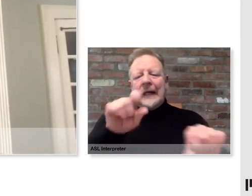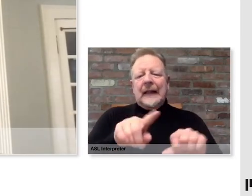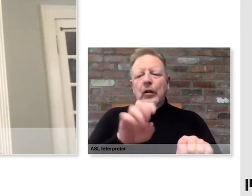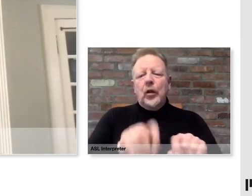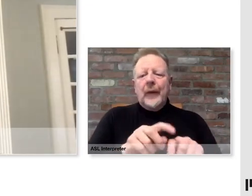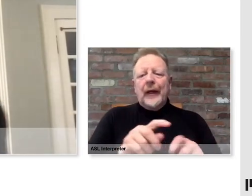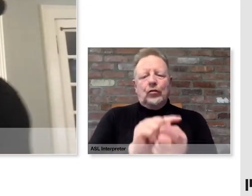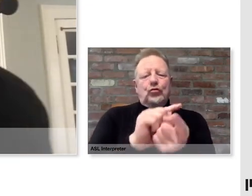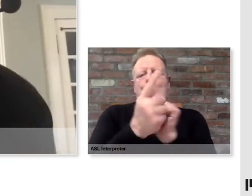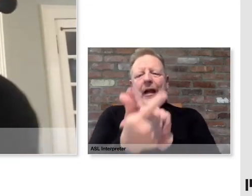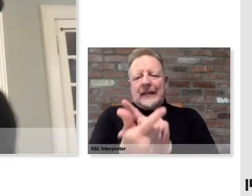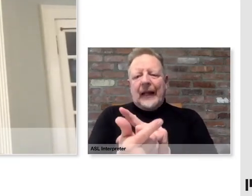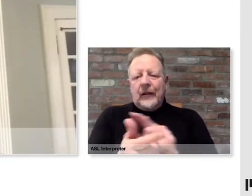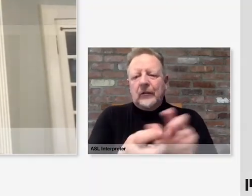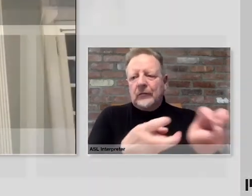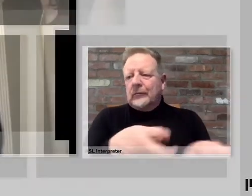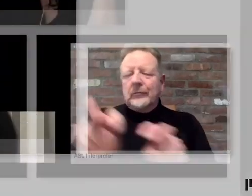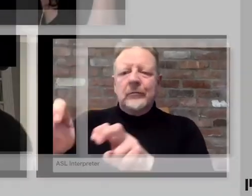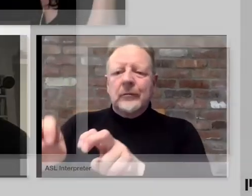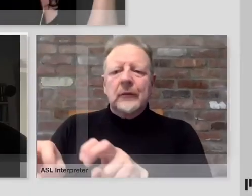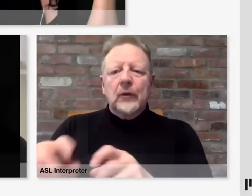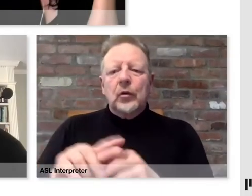translated.